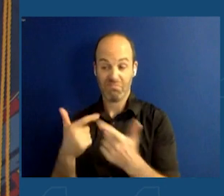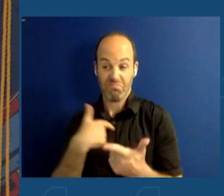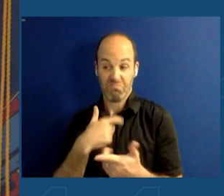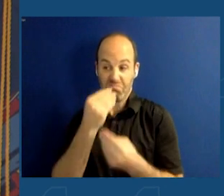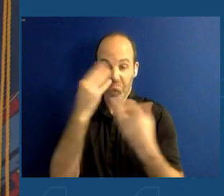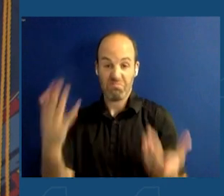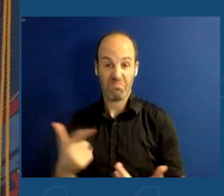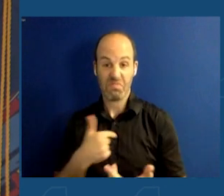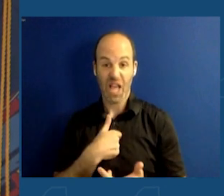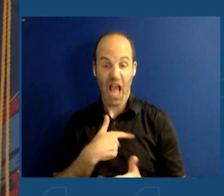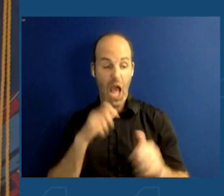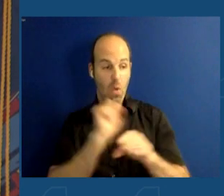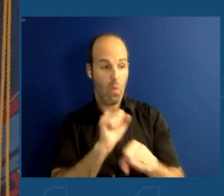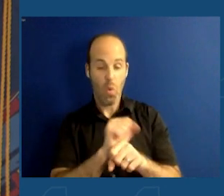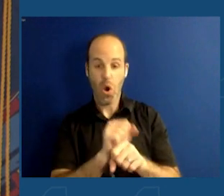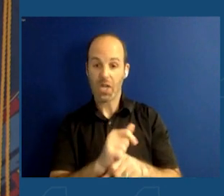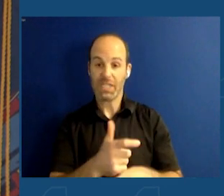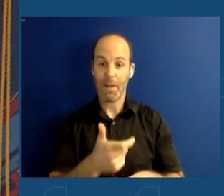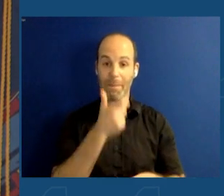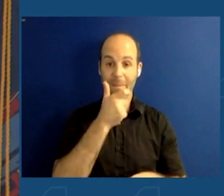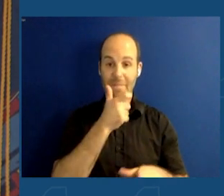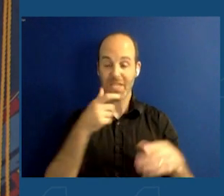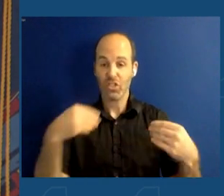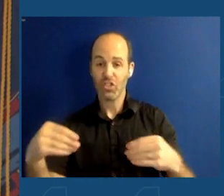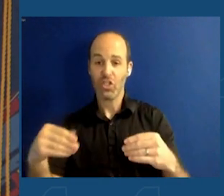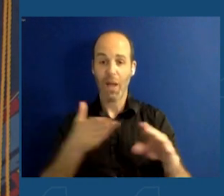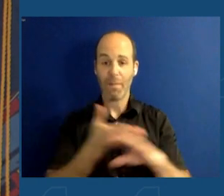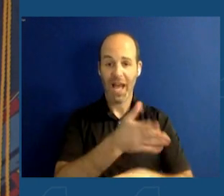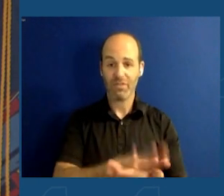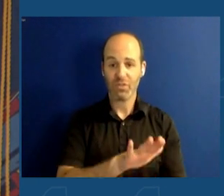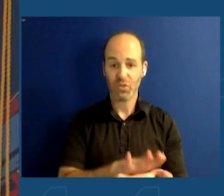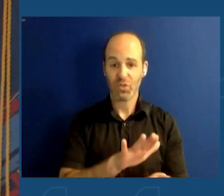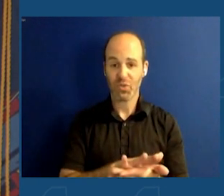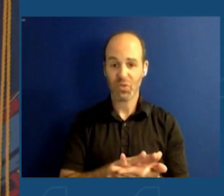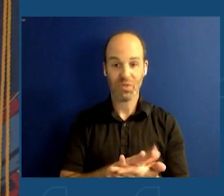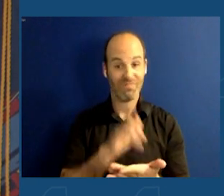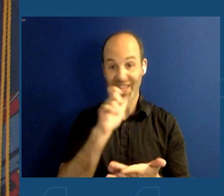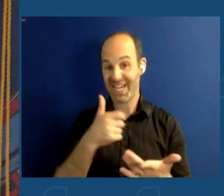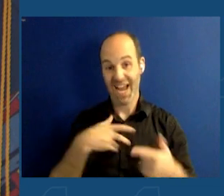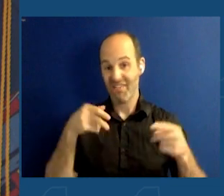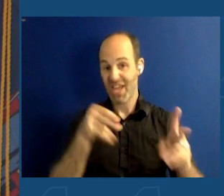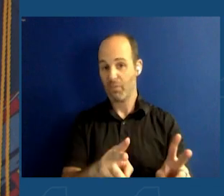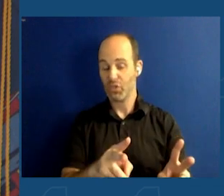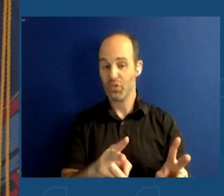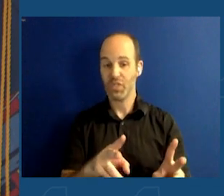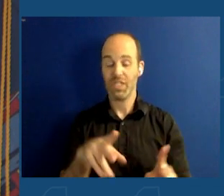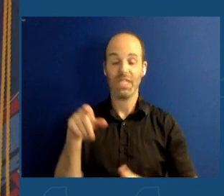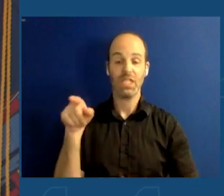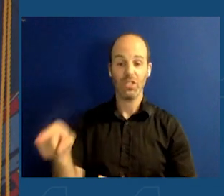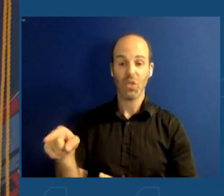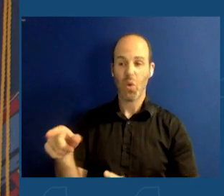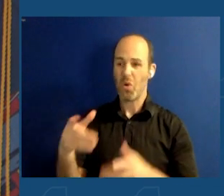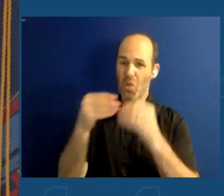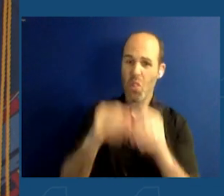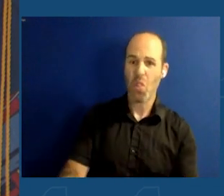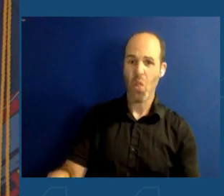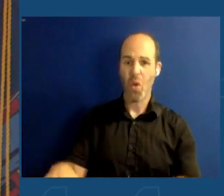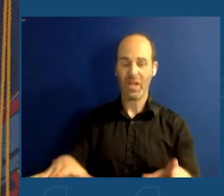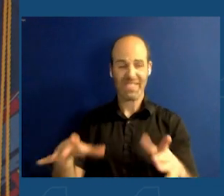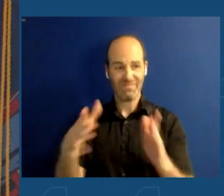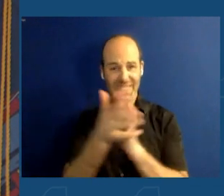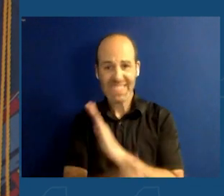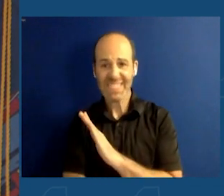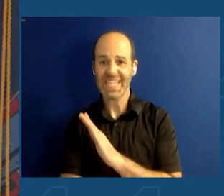after school. There was not opportunities. And so there's that loss of all the talents and skills you build by being part of a team